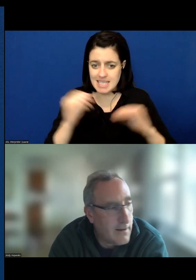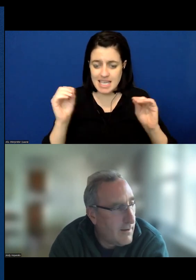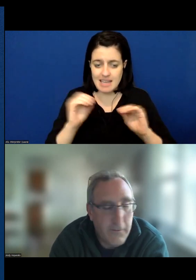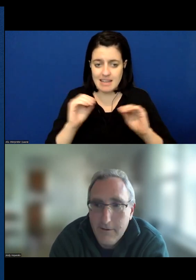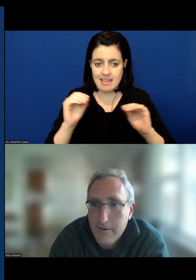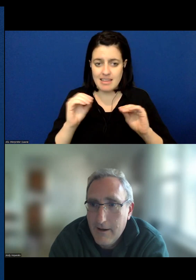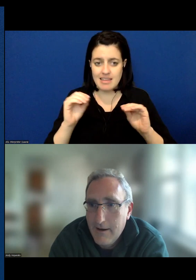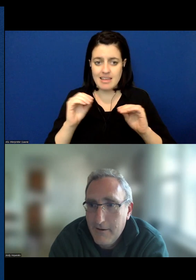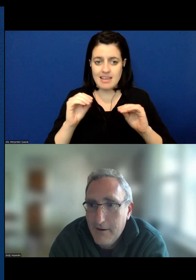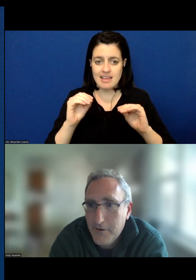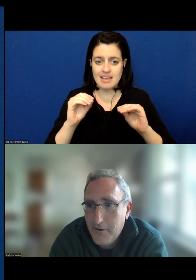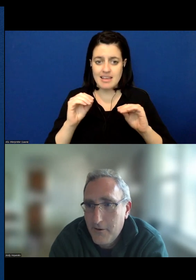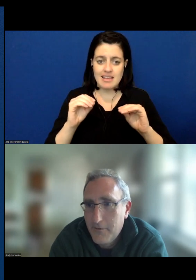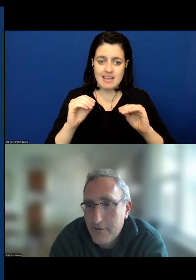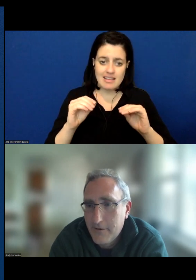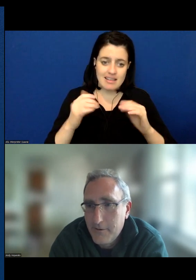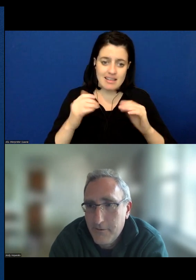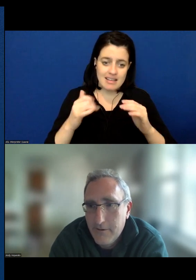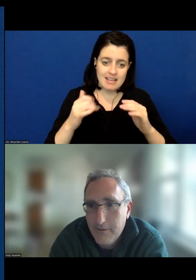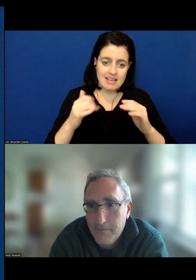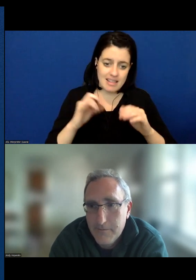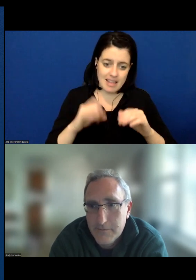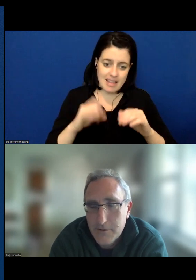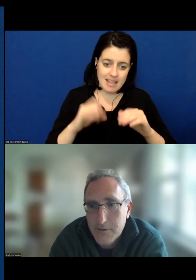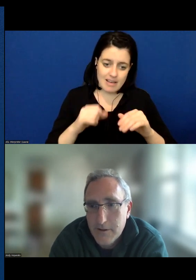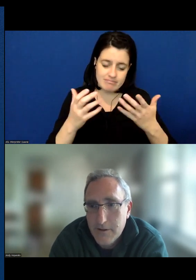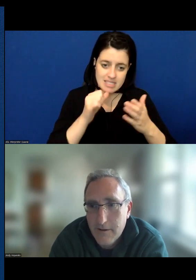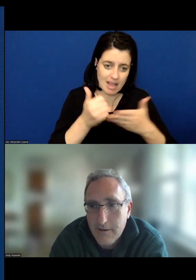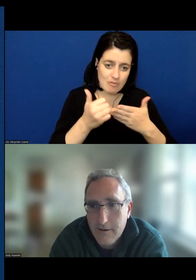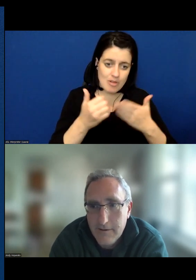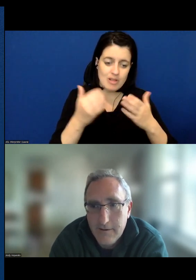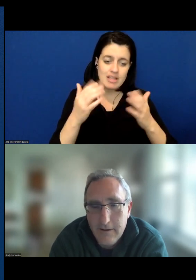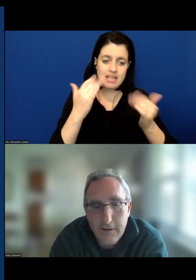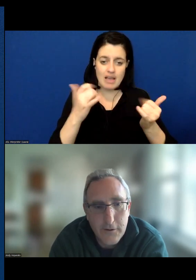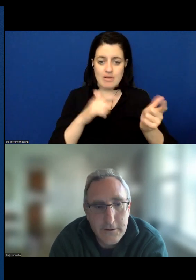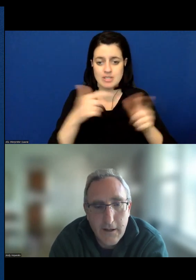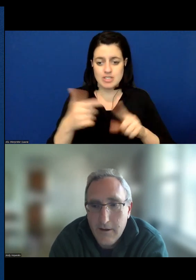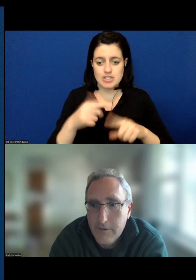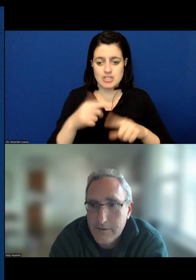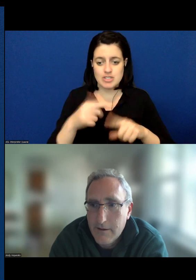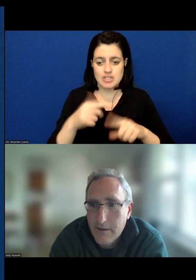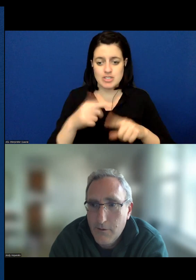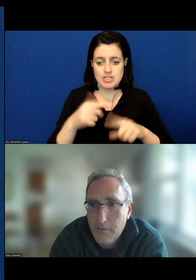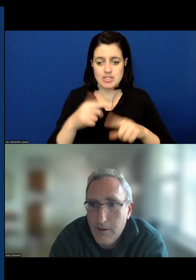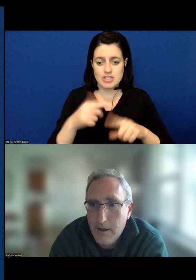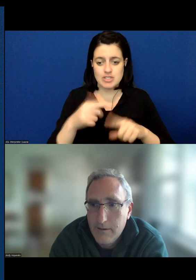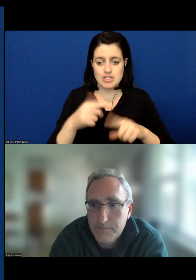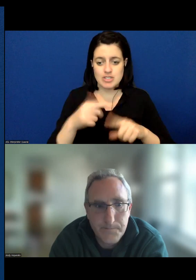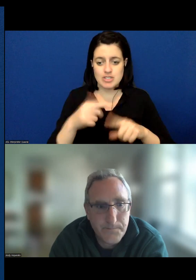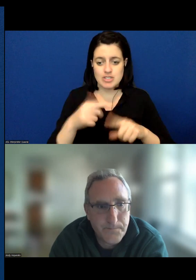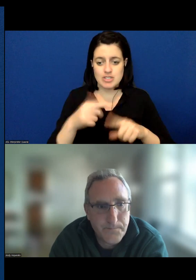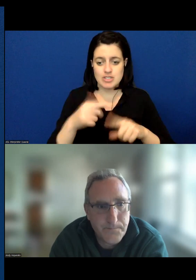was unhelpful, and I'll turn it over to Susan or Sarah if there's anything you all want to